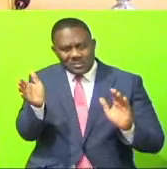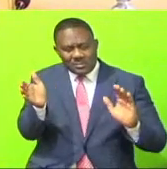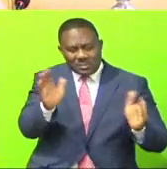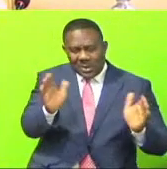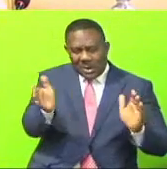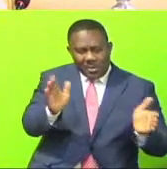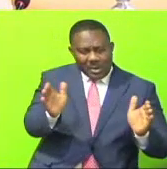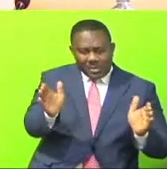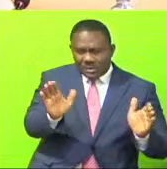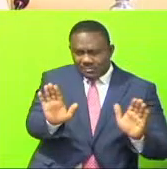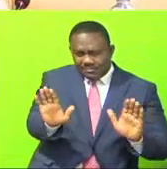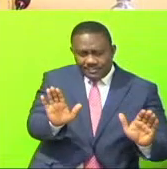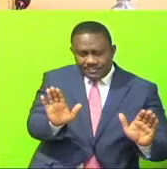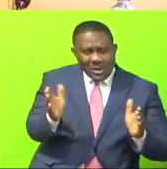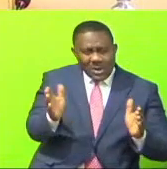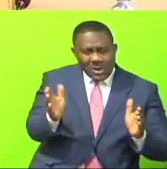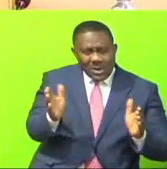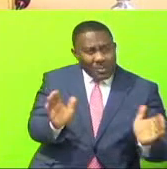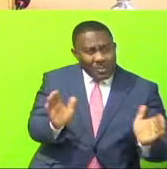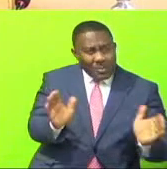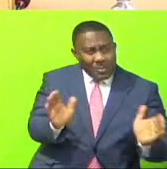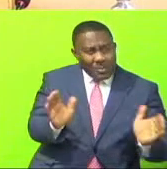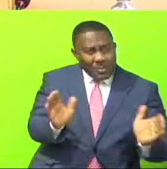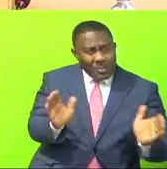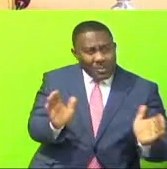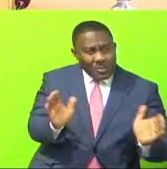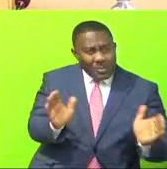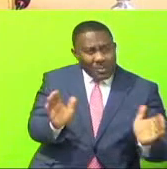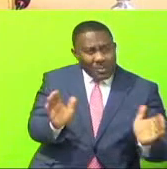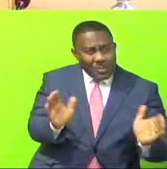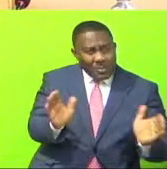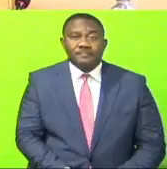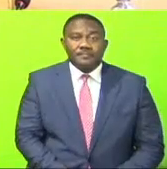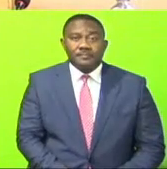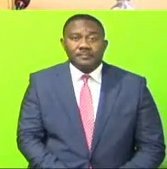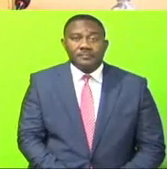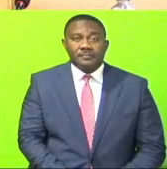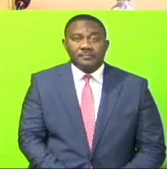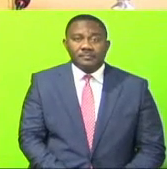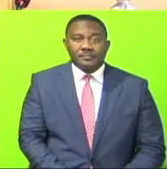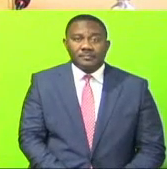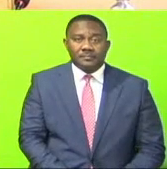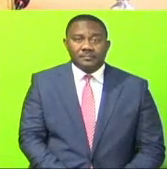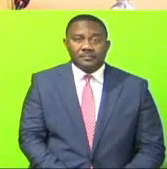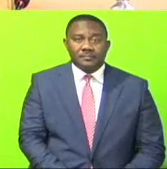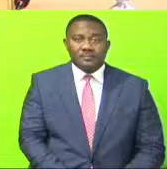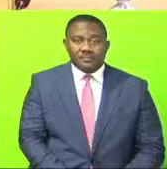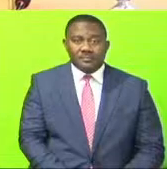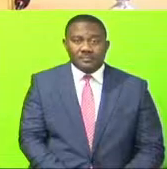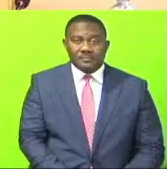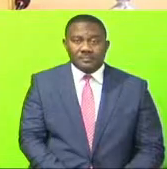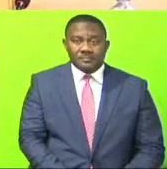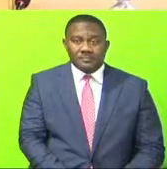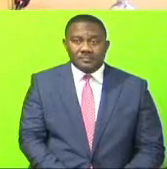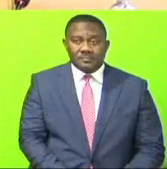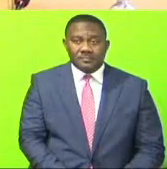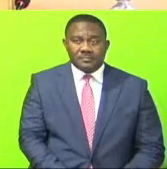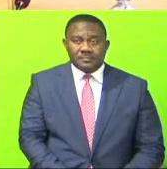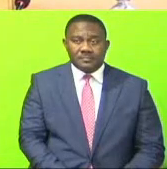minority leader. Mr. Speaker, it says, a member of